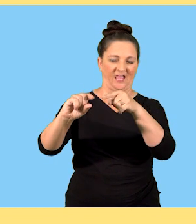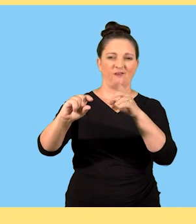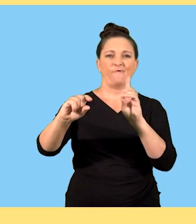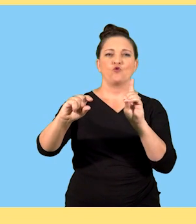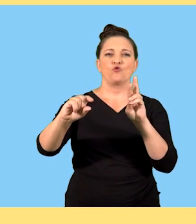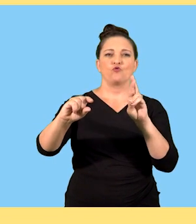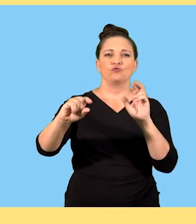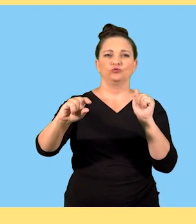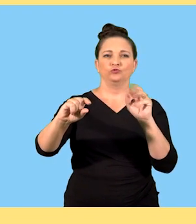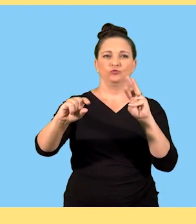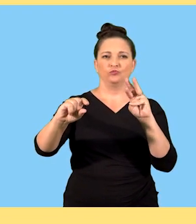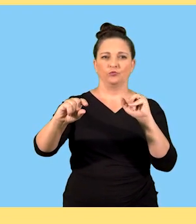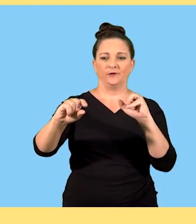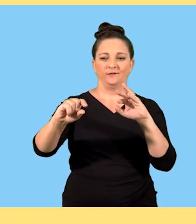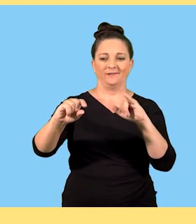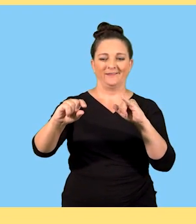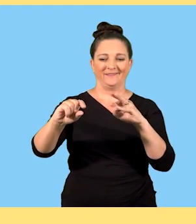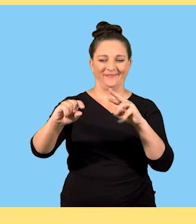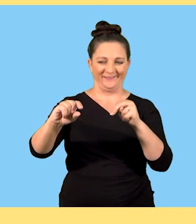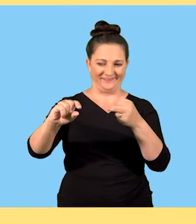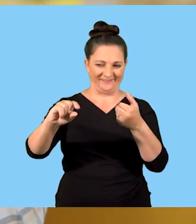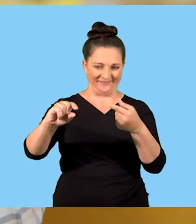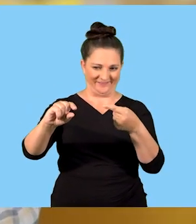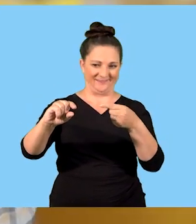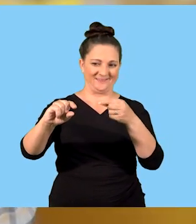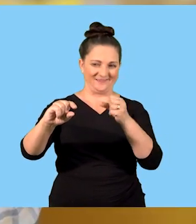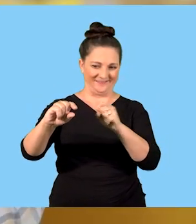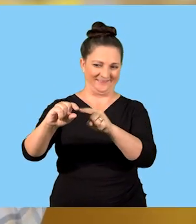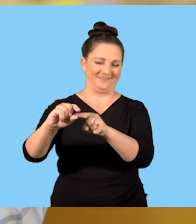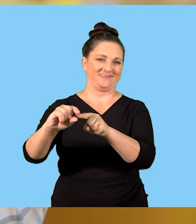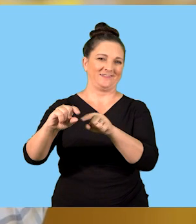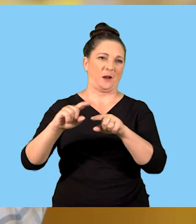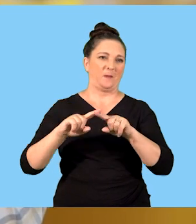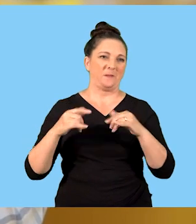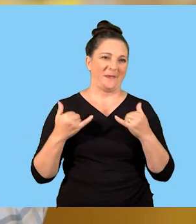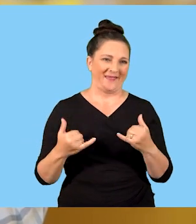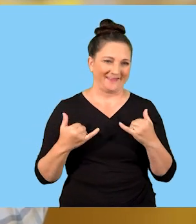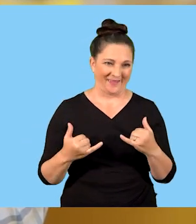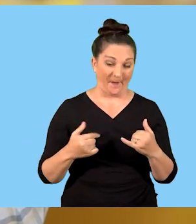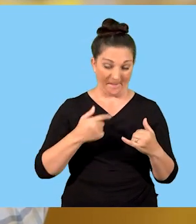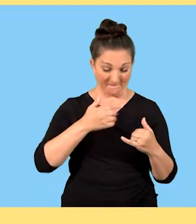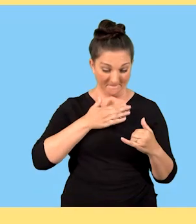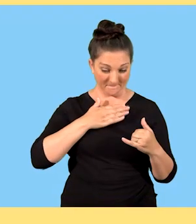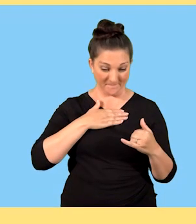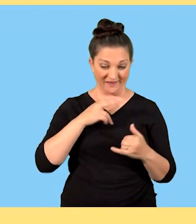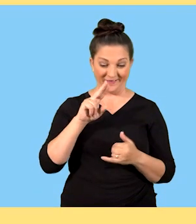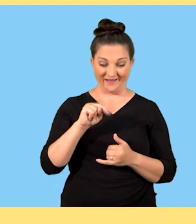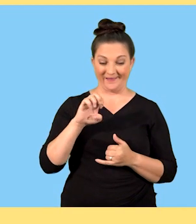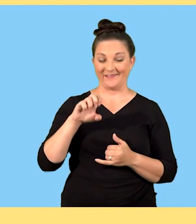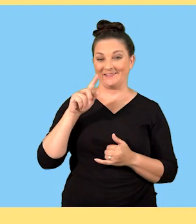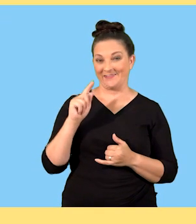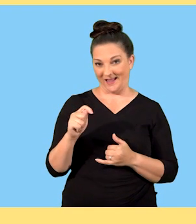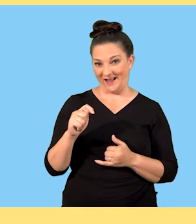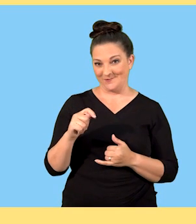account. They decrease the capital of the business. But the profit that I have, which is my net